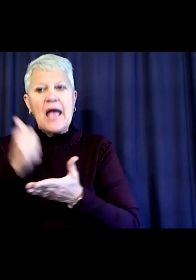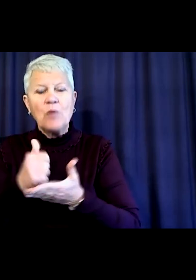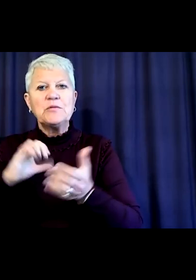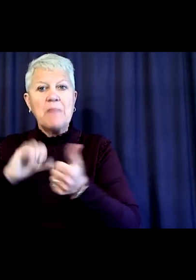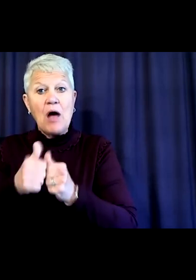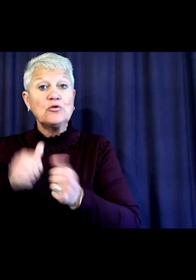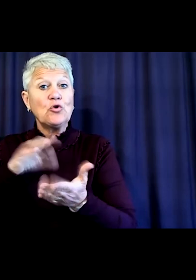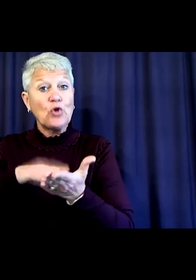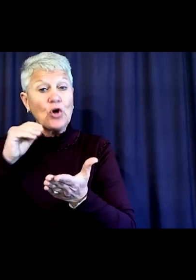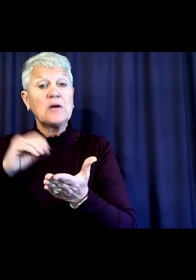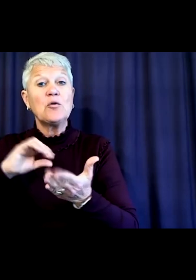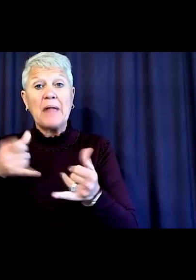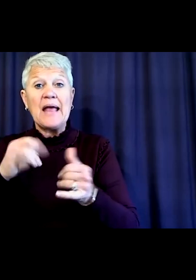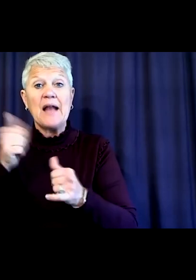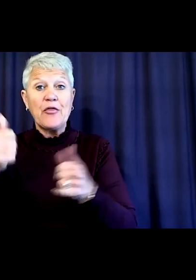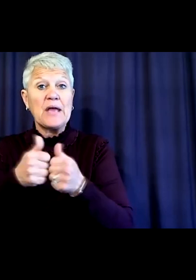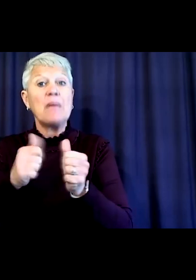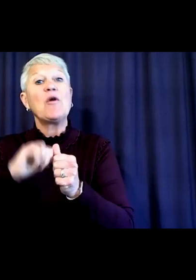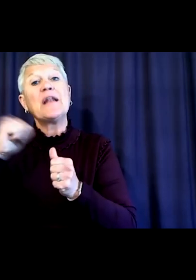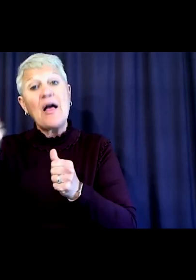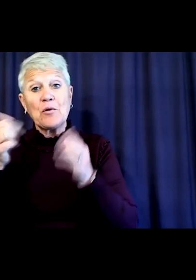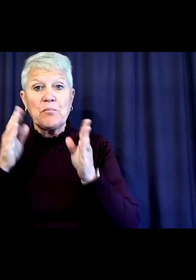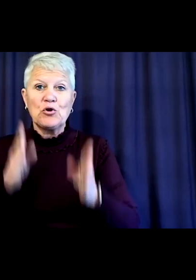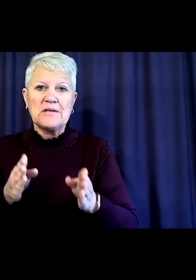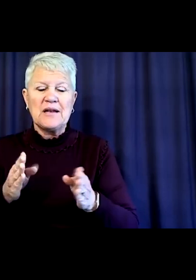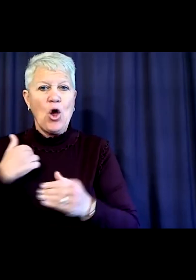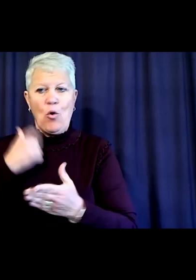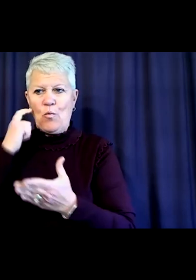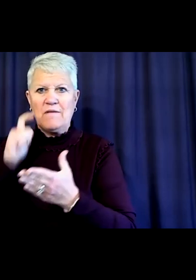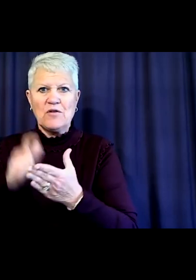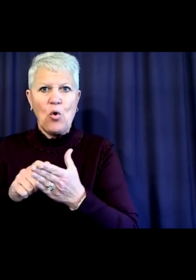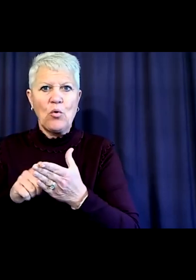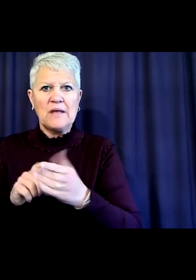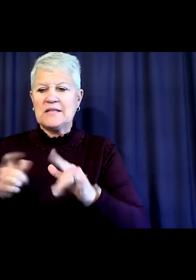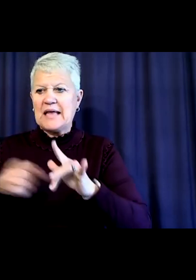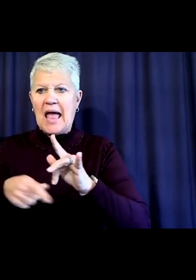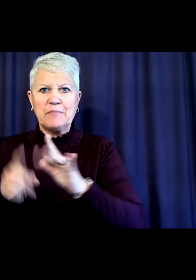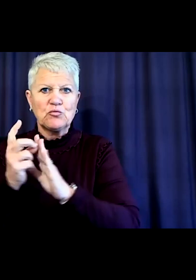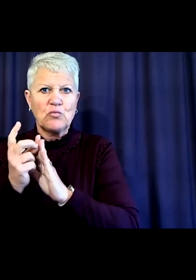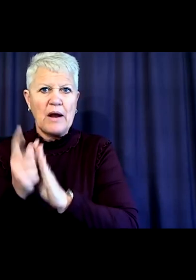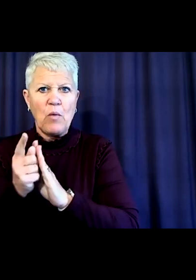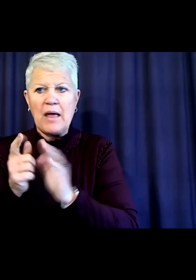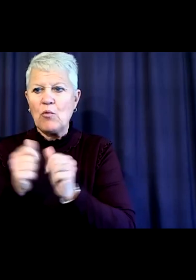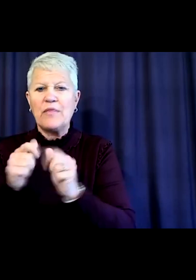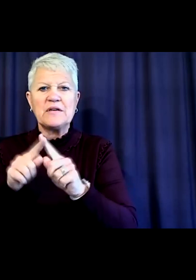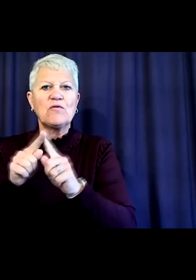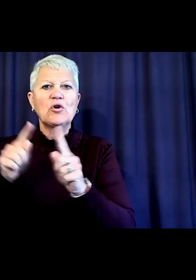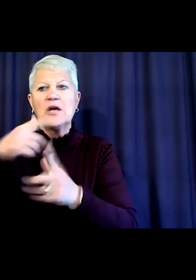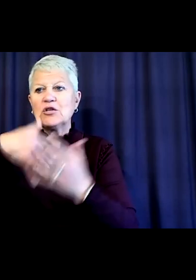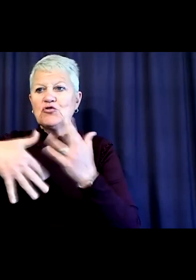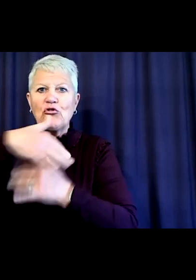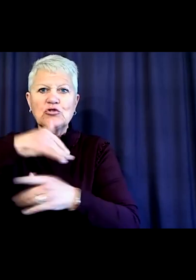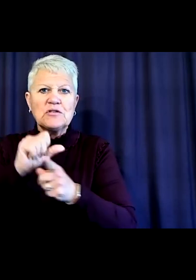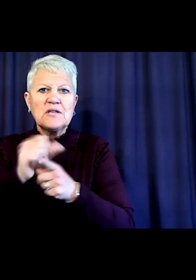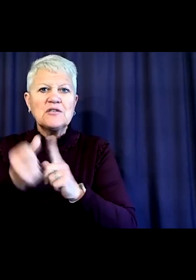another game with another person. So we noticed right away where were the gaps in different social situations, but we also